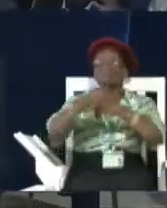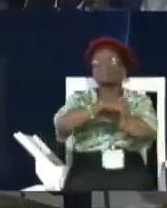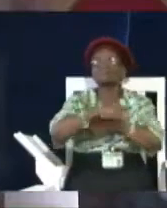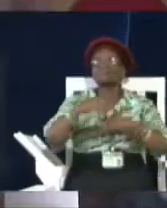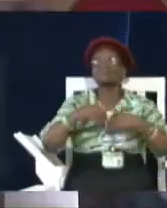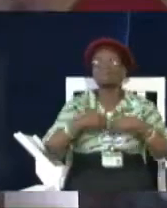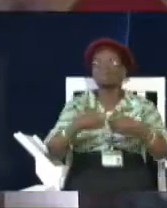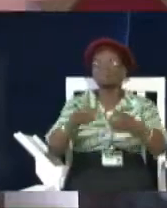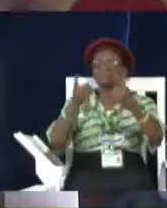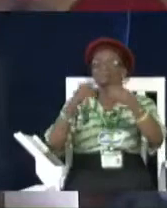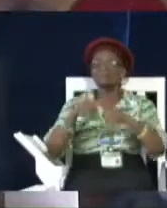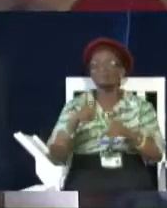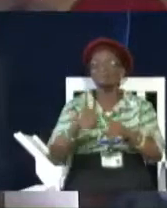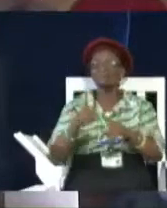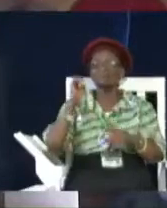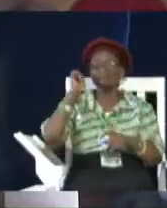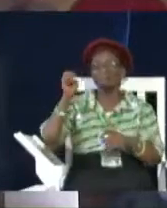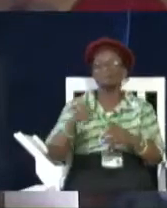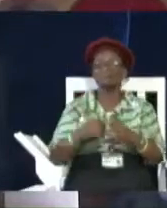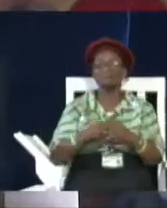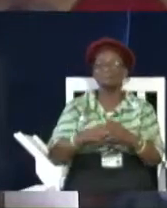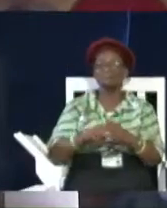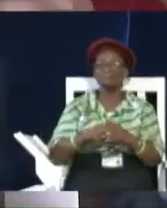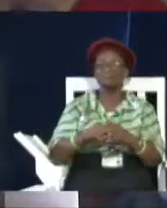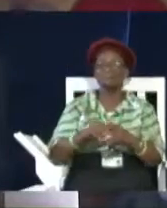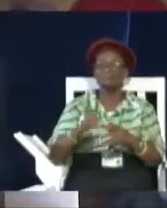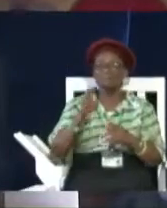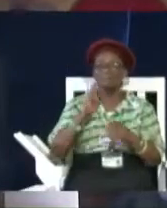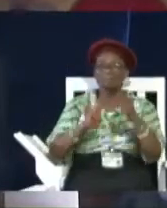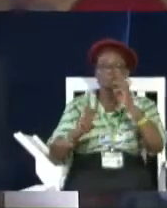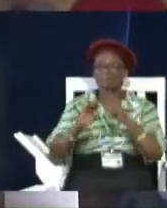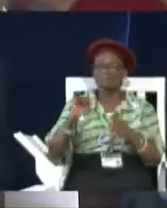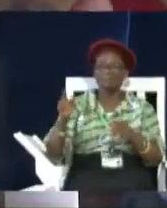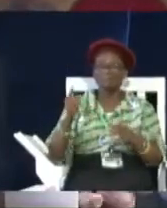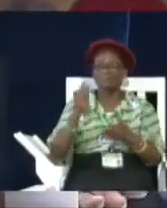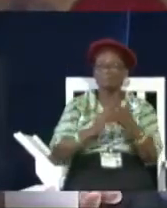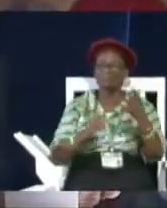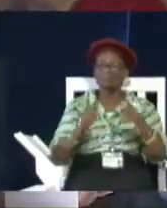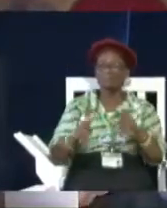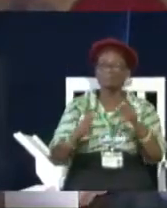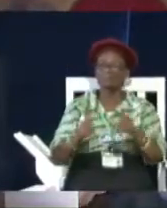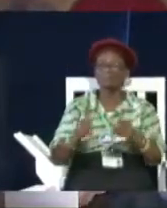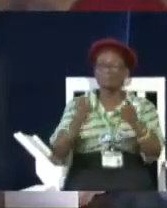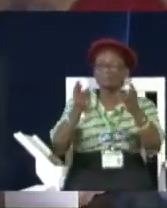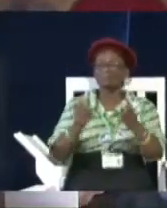And when he started crying and some people were trying to silence him,